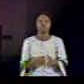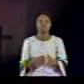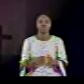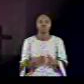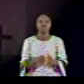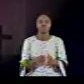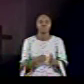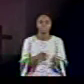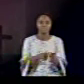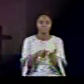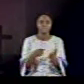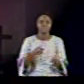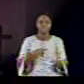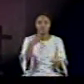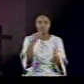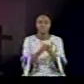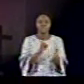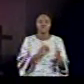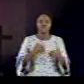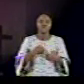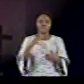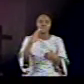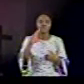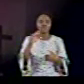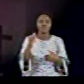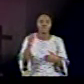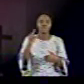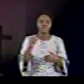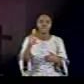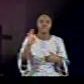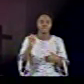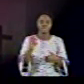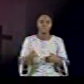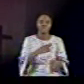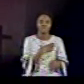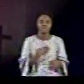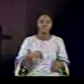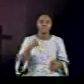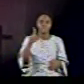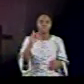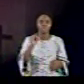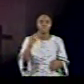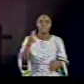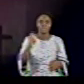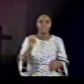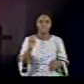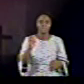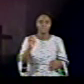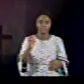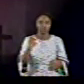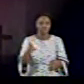i have cancer i never problem i said that one it's not for me